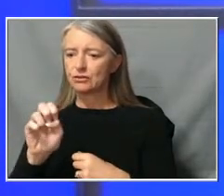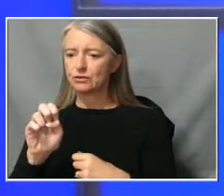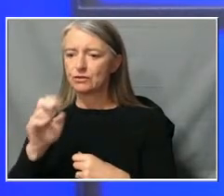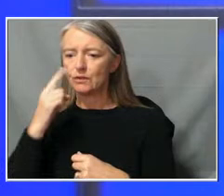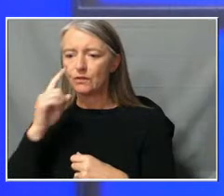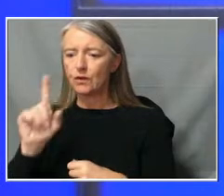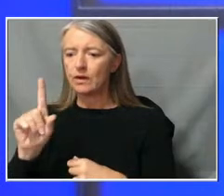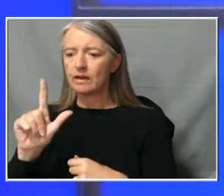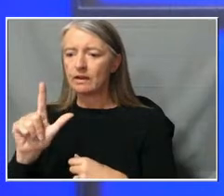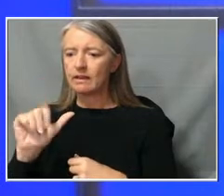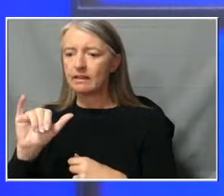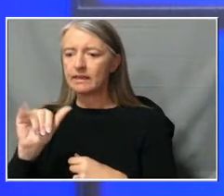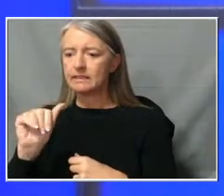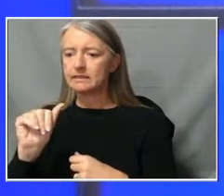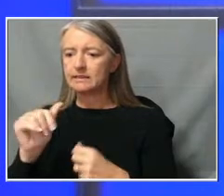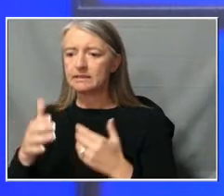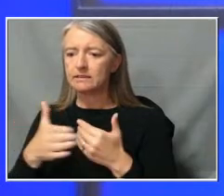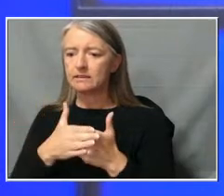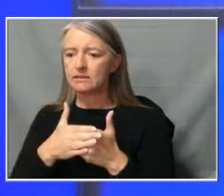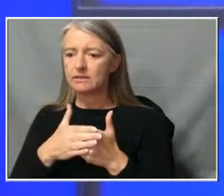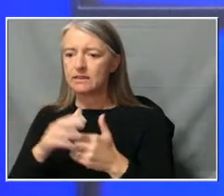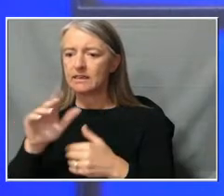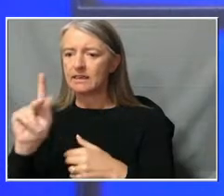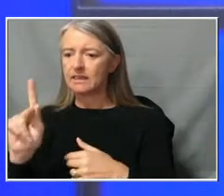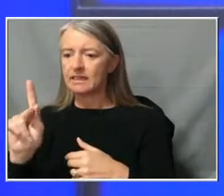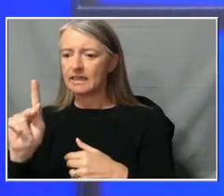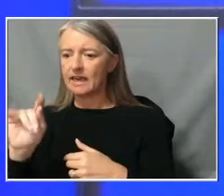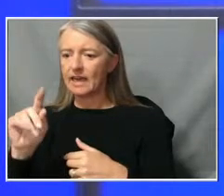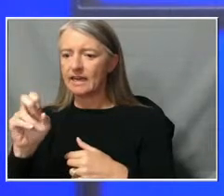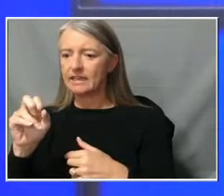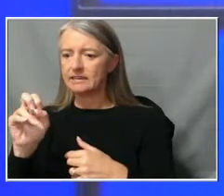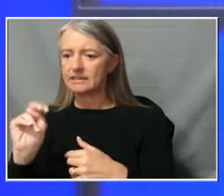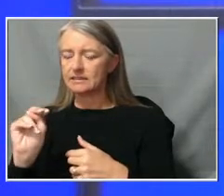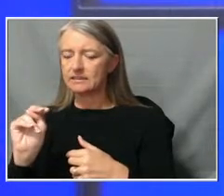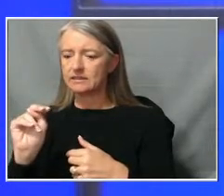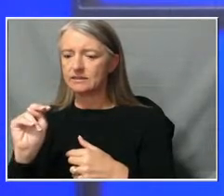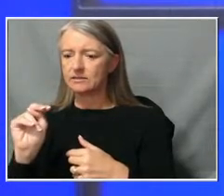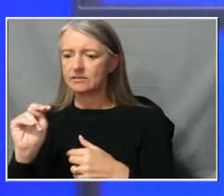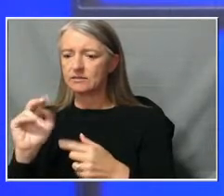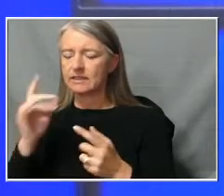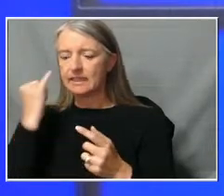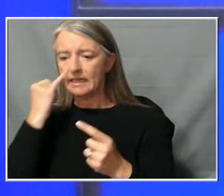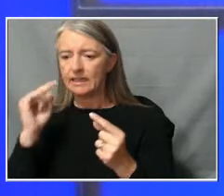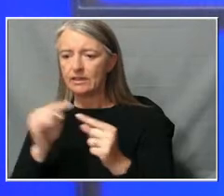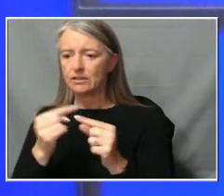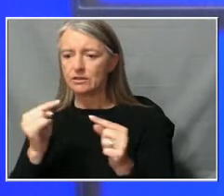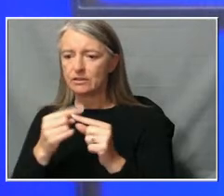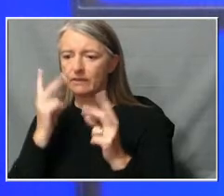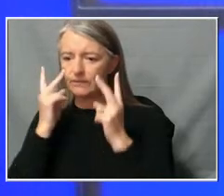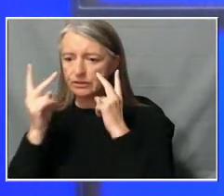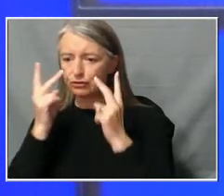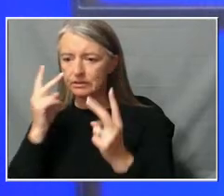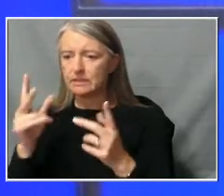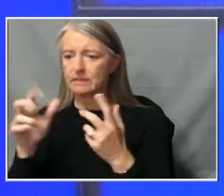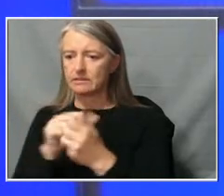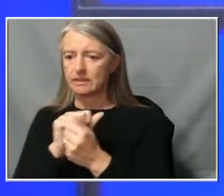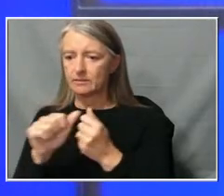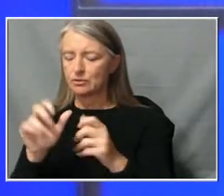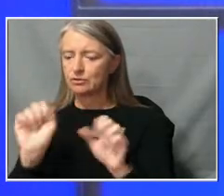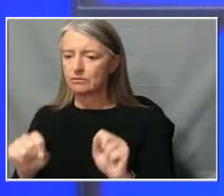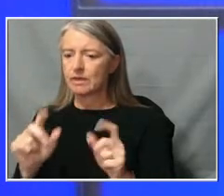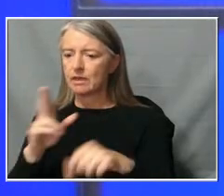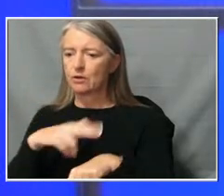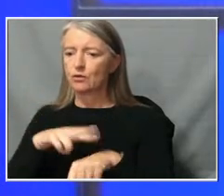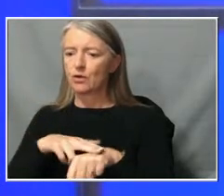her tumor was close to the chiasm, which is a structure that can potentially affect, if injured, the contralateral vision, but also a lot of normal